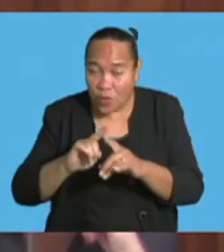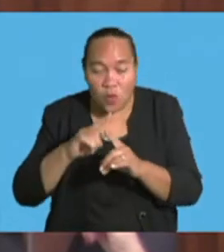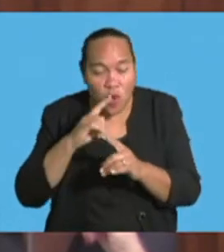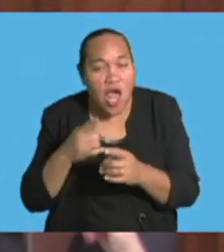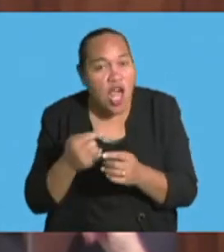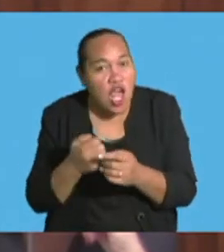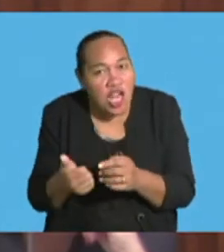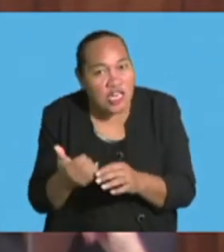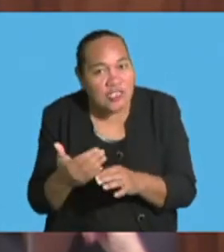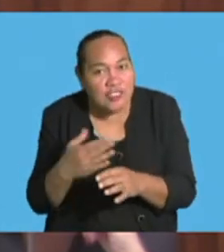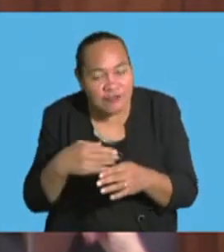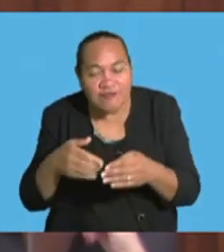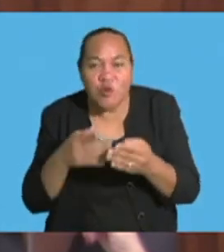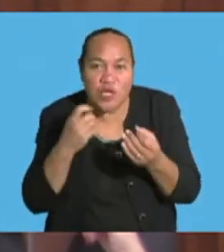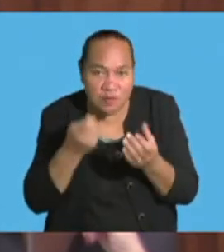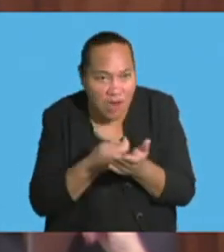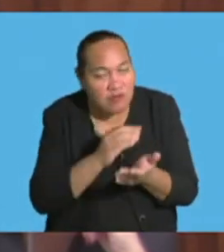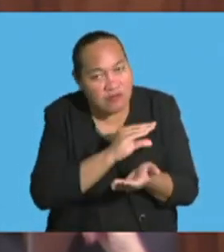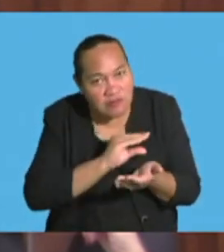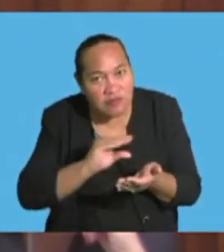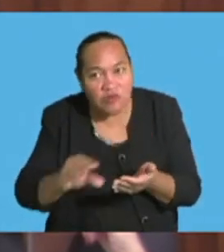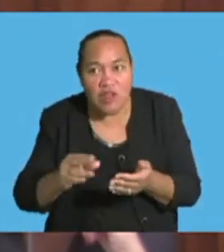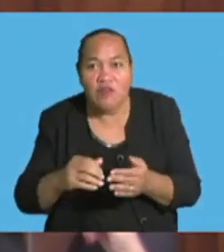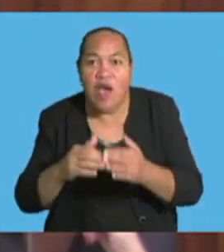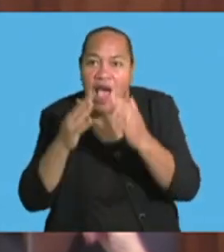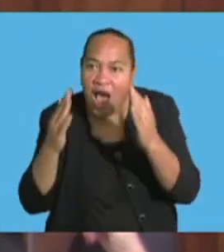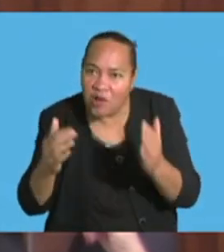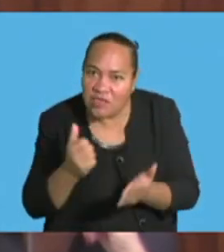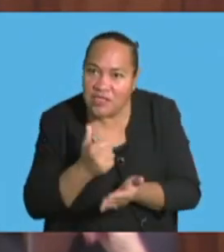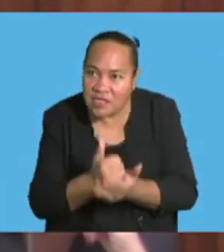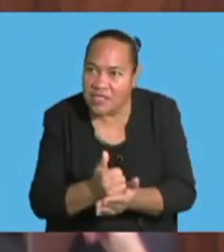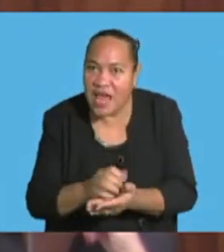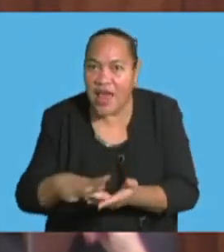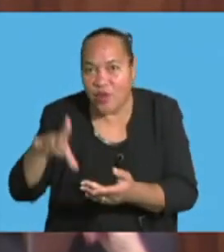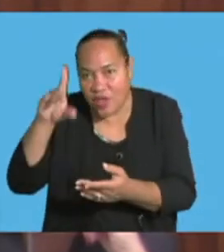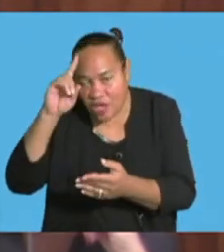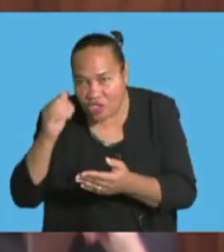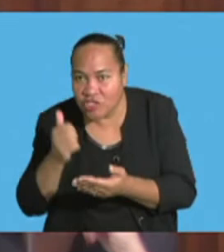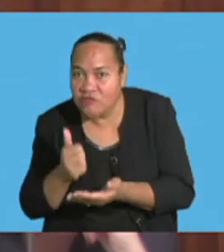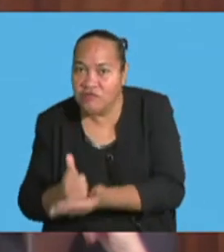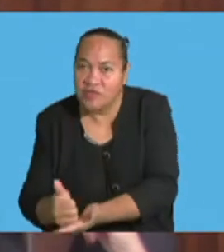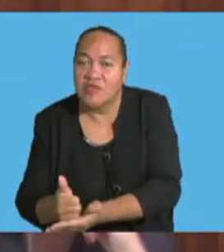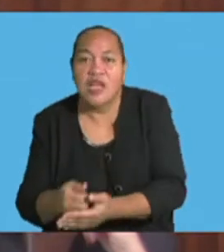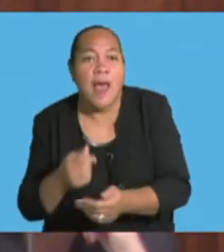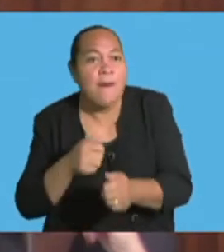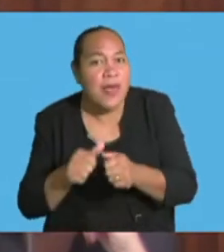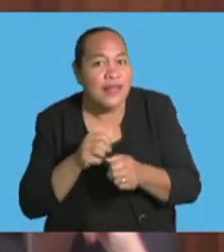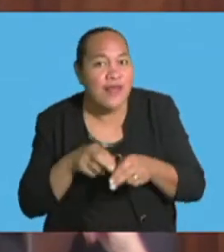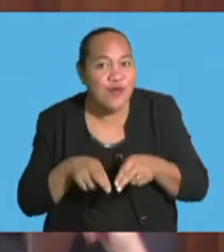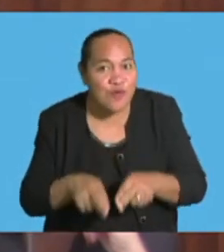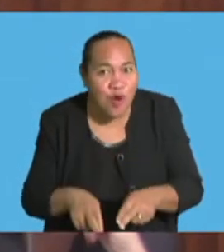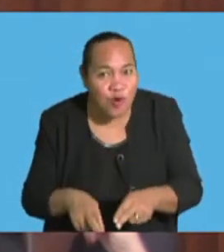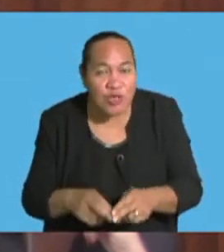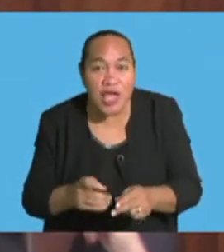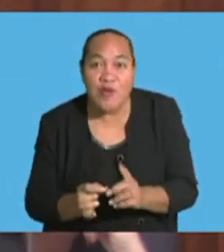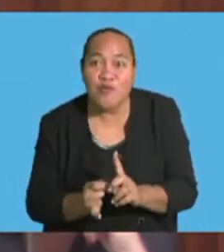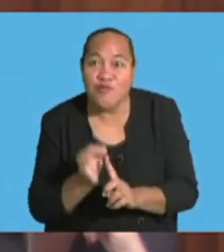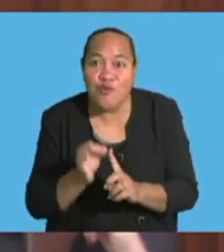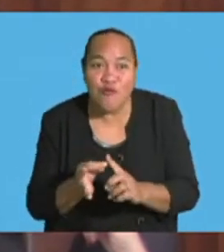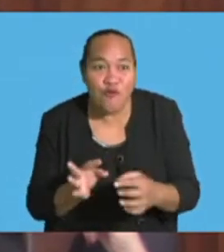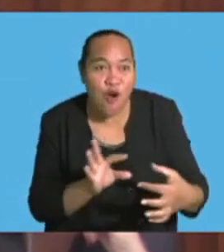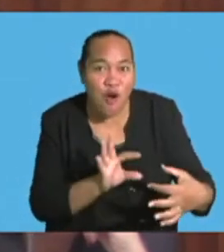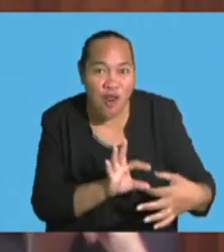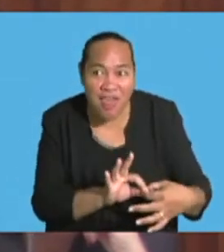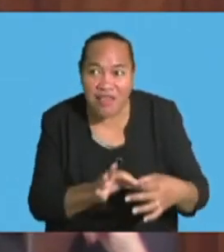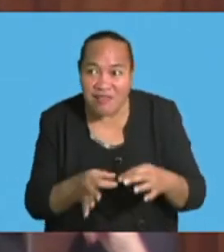by providing housing assistance, education assistance, better roads, improved connectivity, and the ability